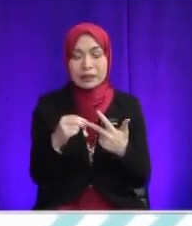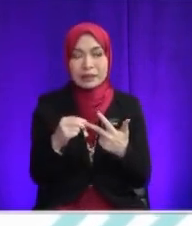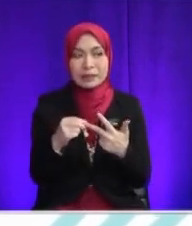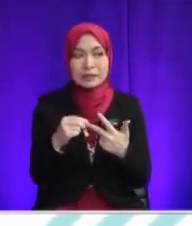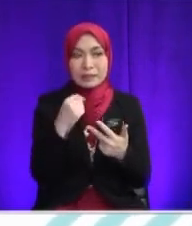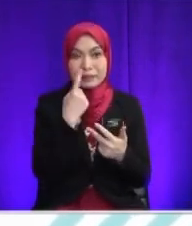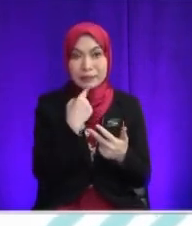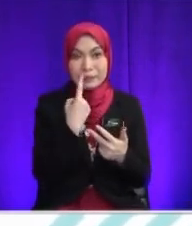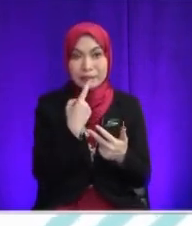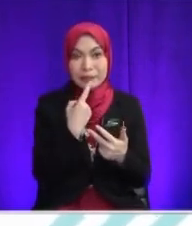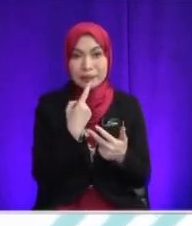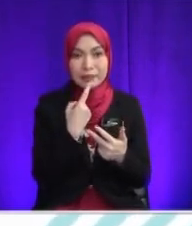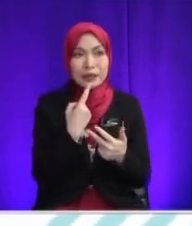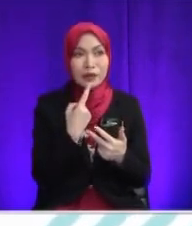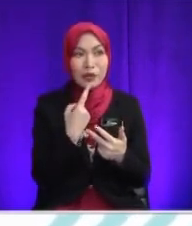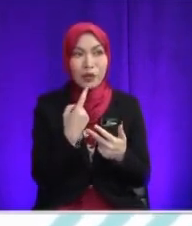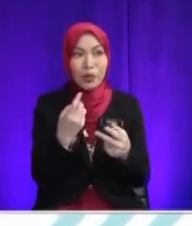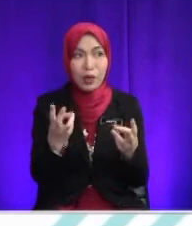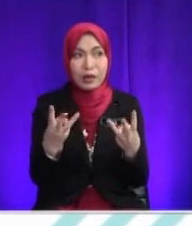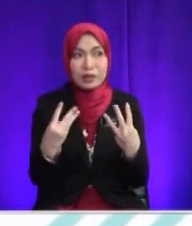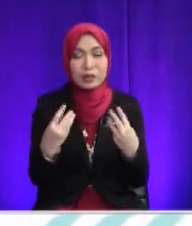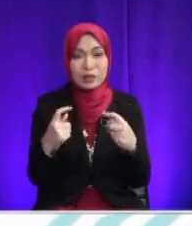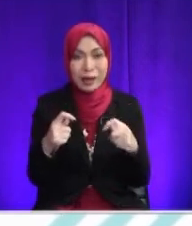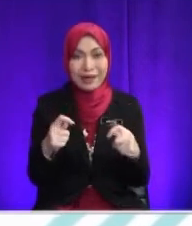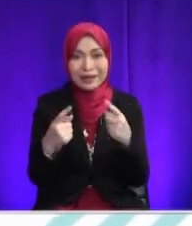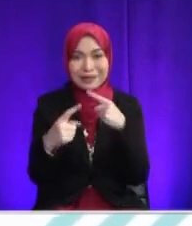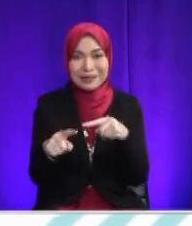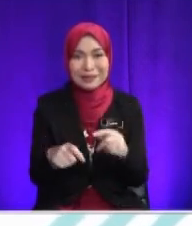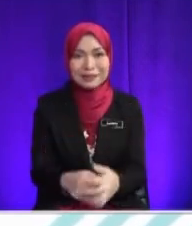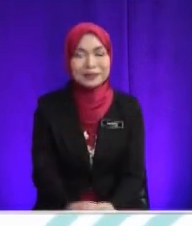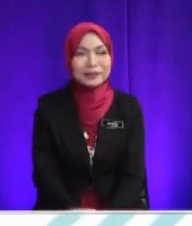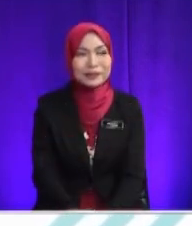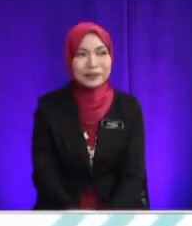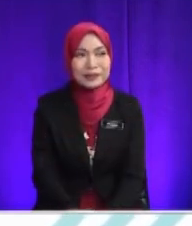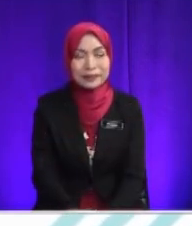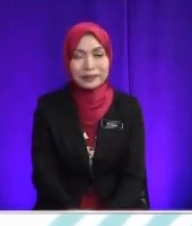Okay, Nazifa. Nazifa, can you please help me first to identify the keyword from the question?